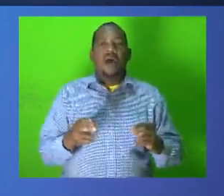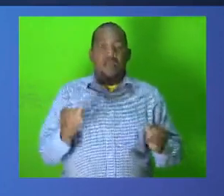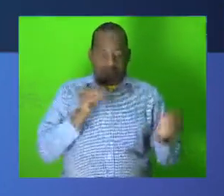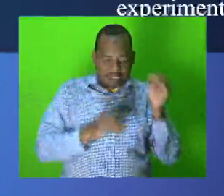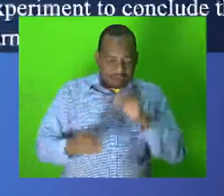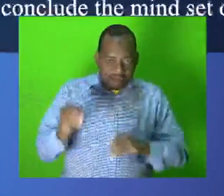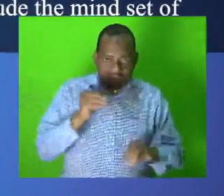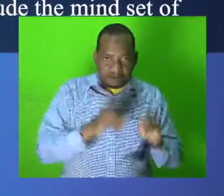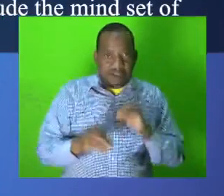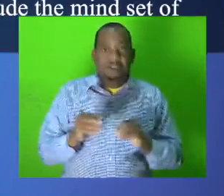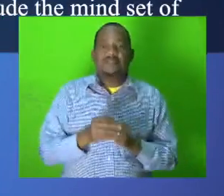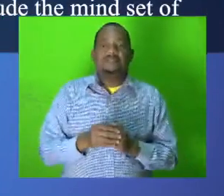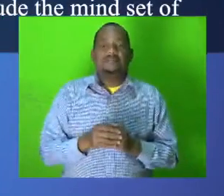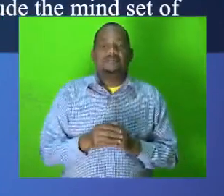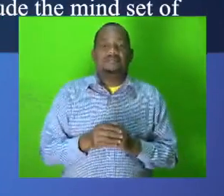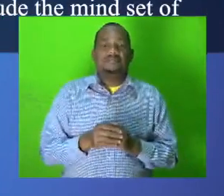students. Example,